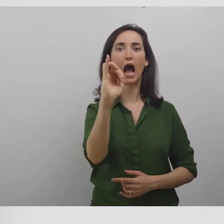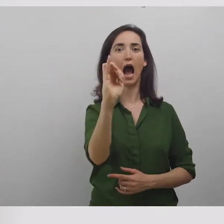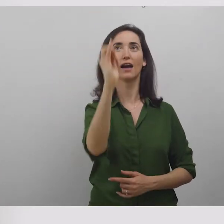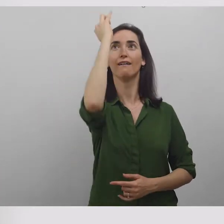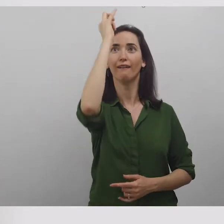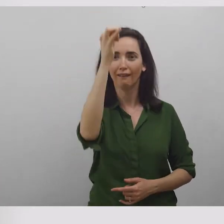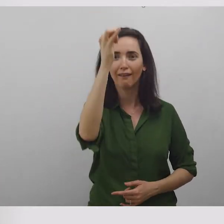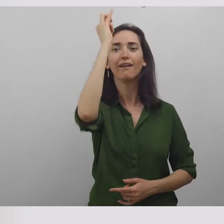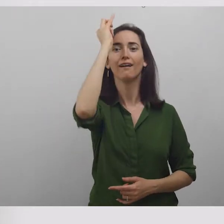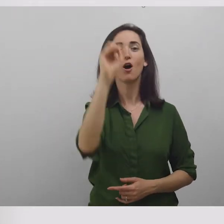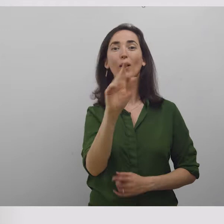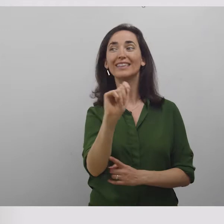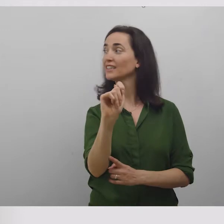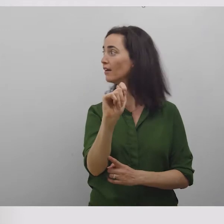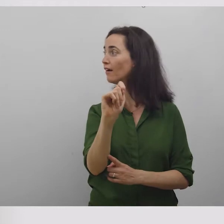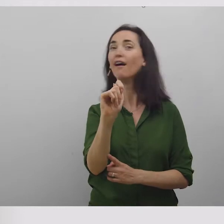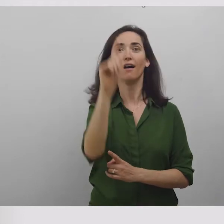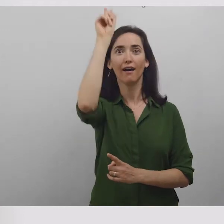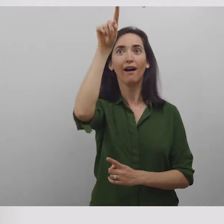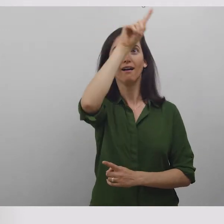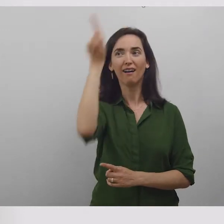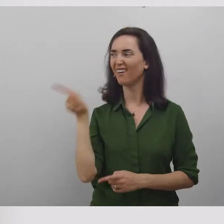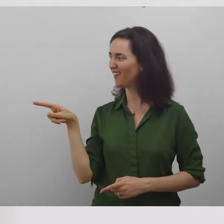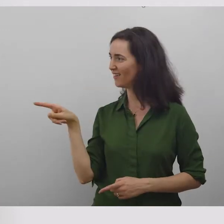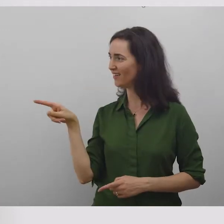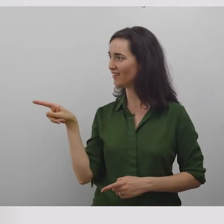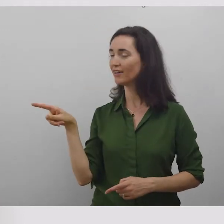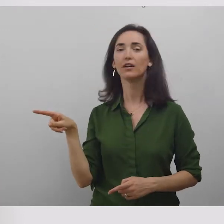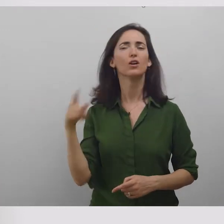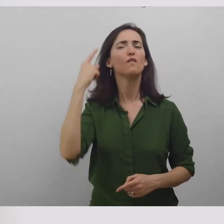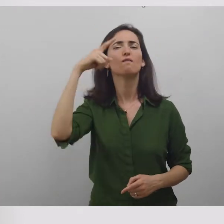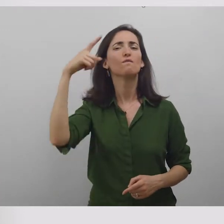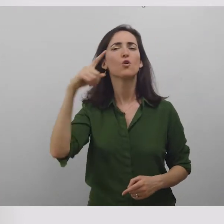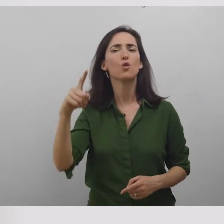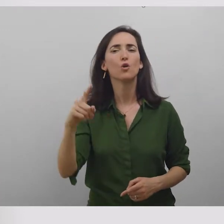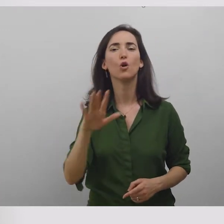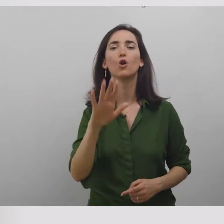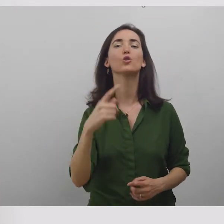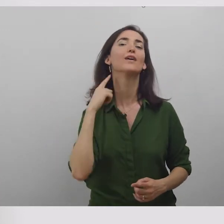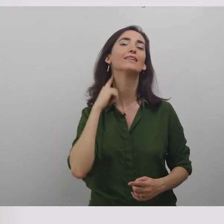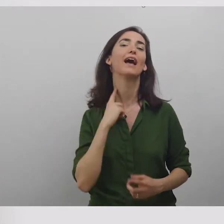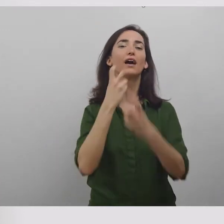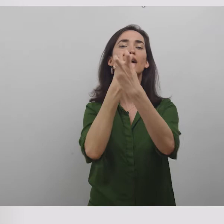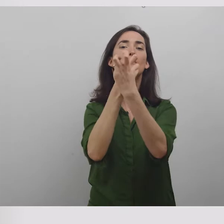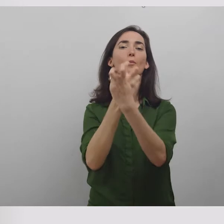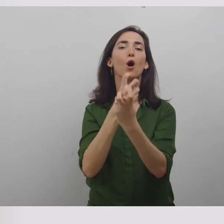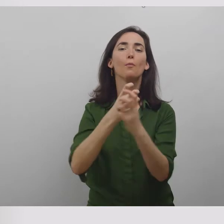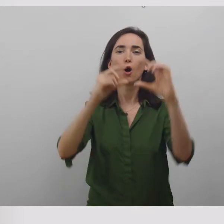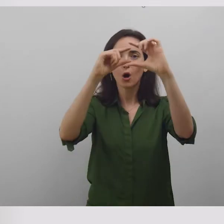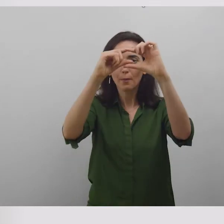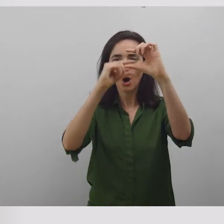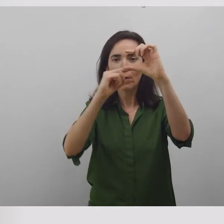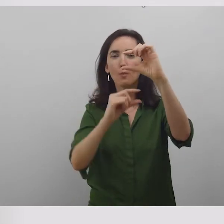doing the letter I or T. And that moves the first vertebral joints in the top